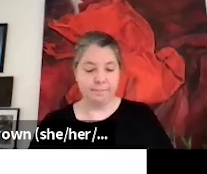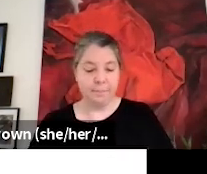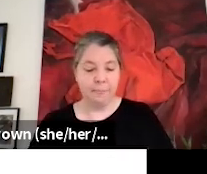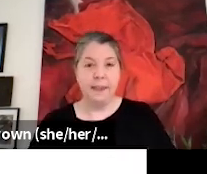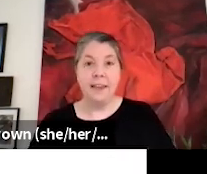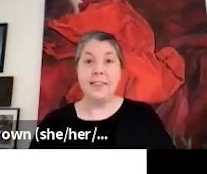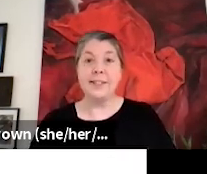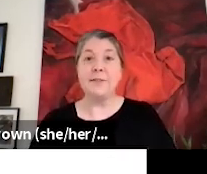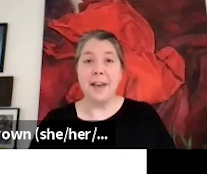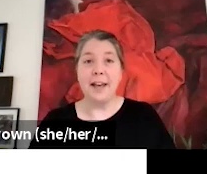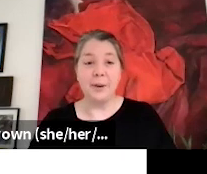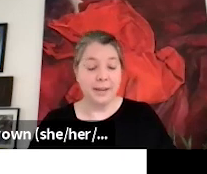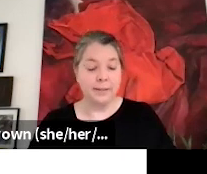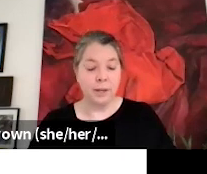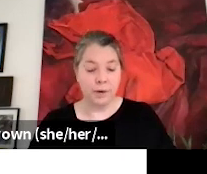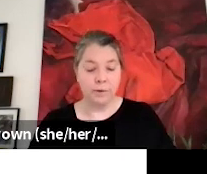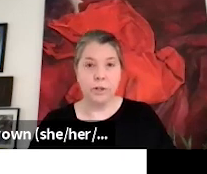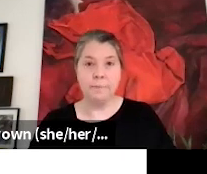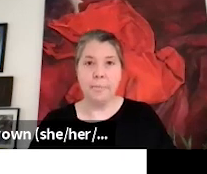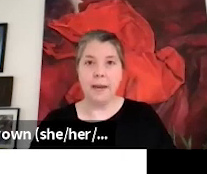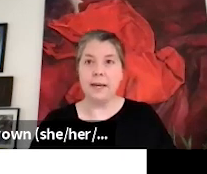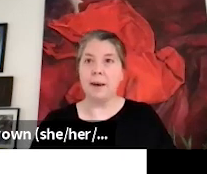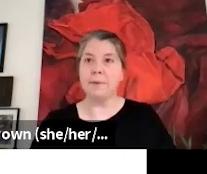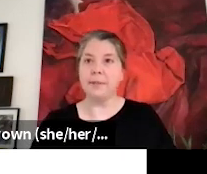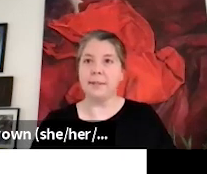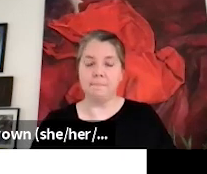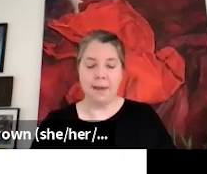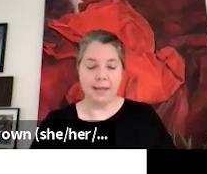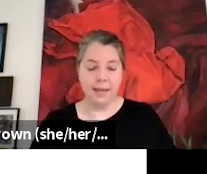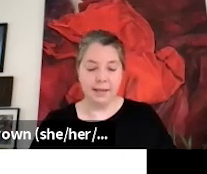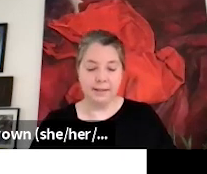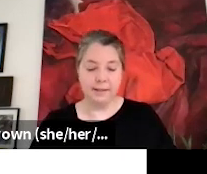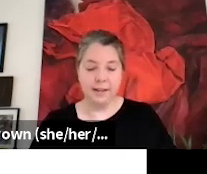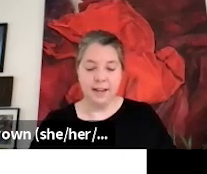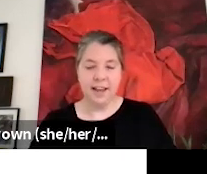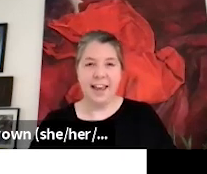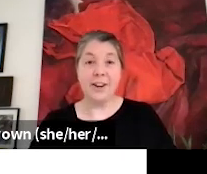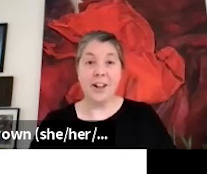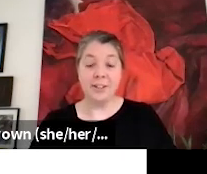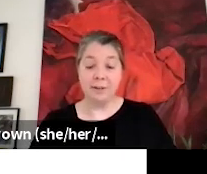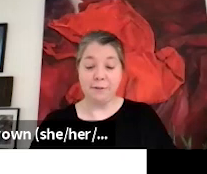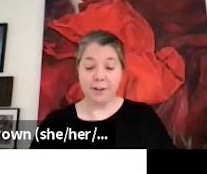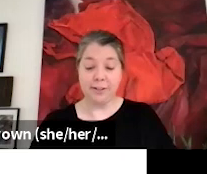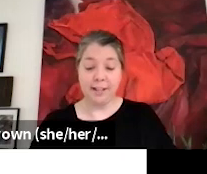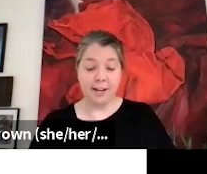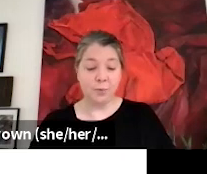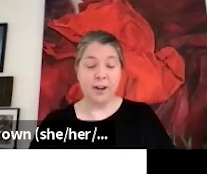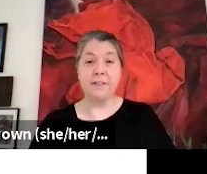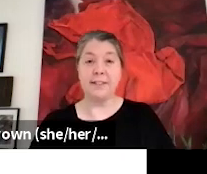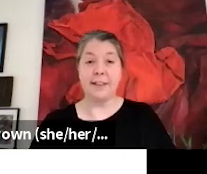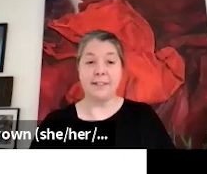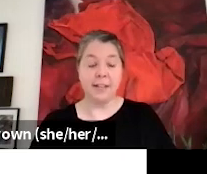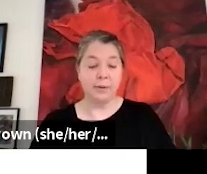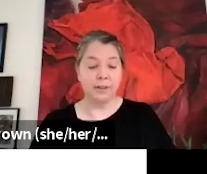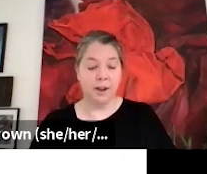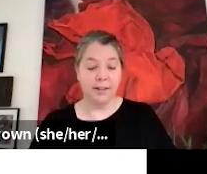focused. This value is huge and encompasses many things. Acknowledging first that it is one of